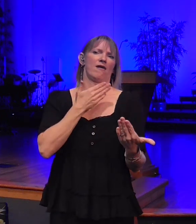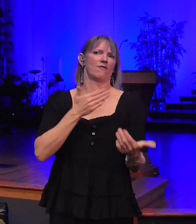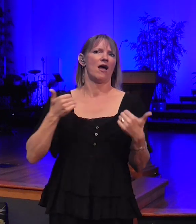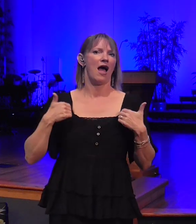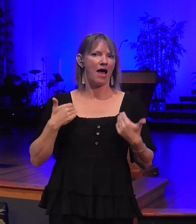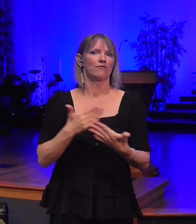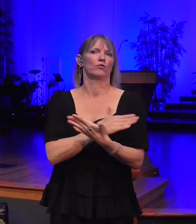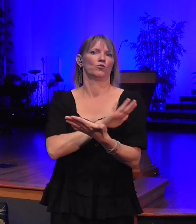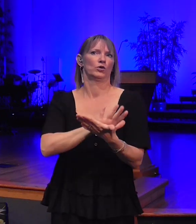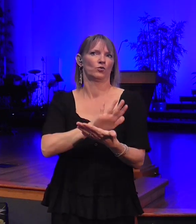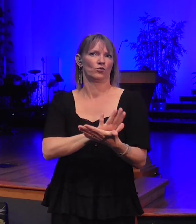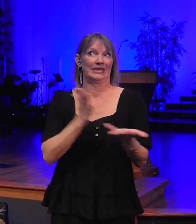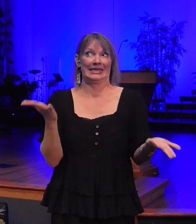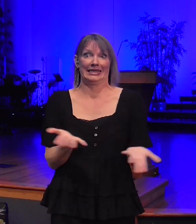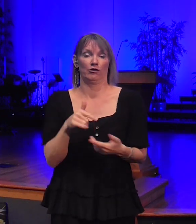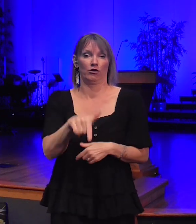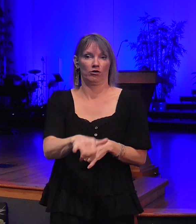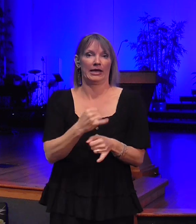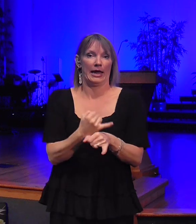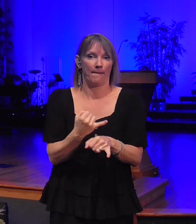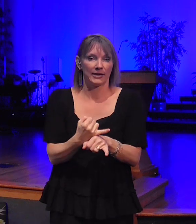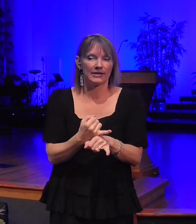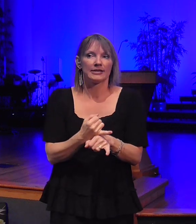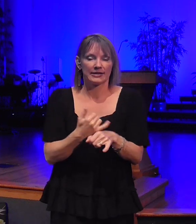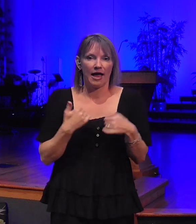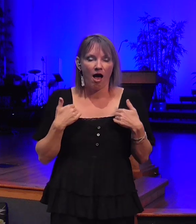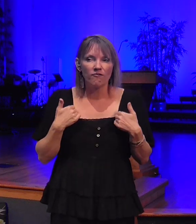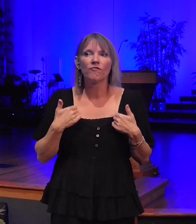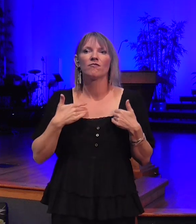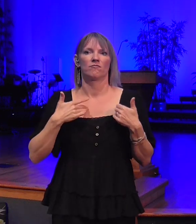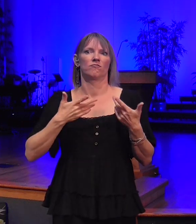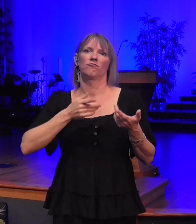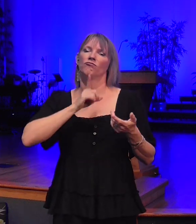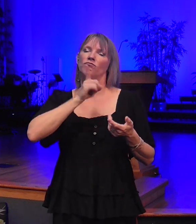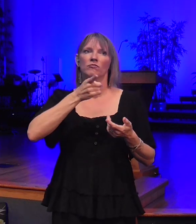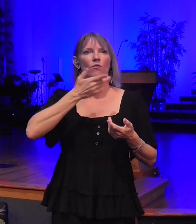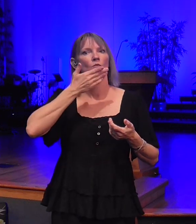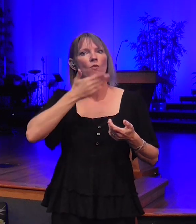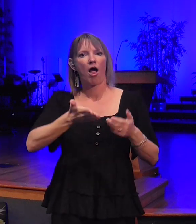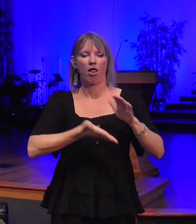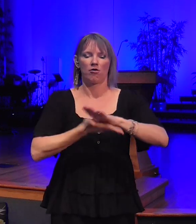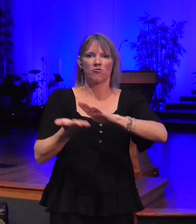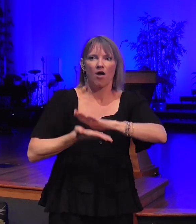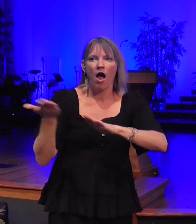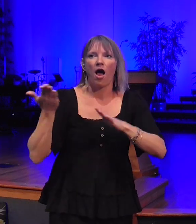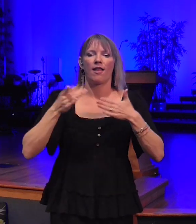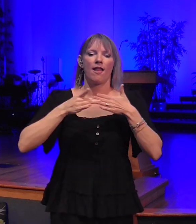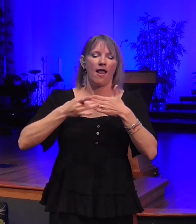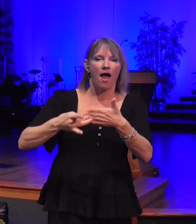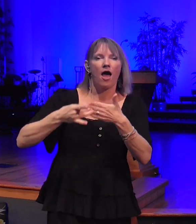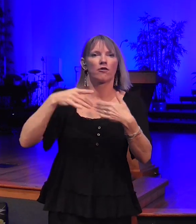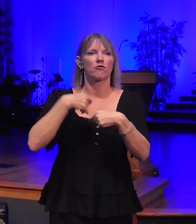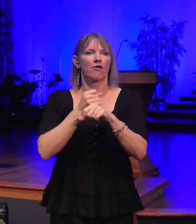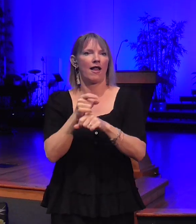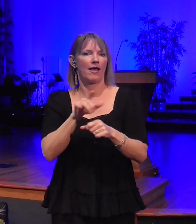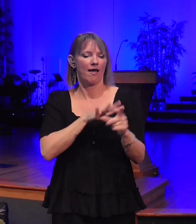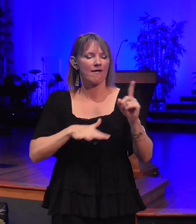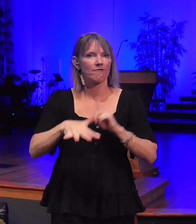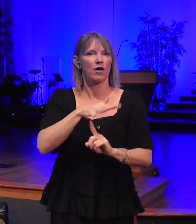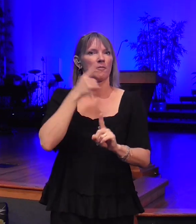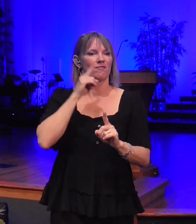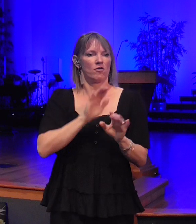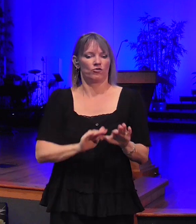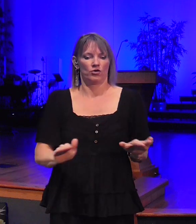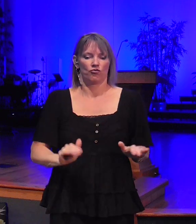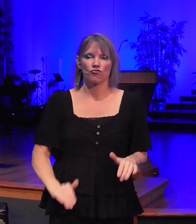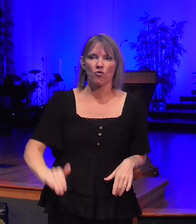preschool on its campus, and it is so well run and well led, creating this environment for kids to grow up in incredible